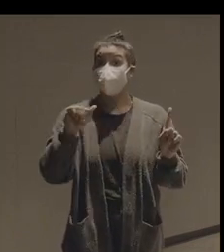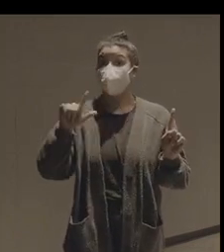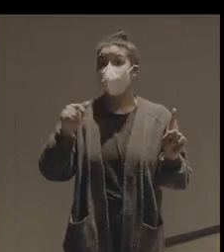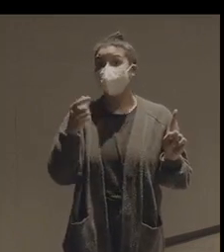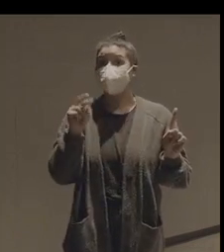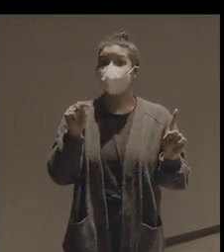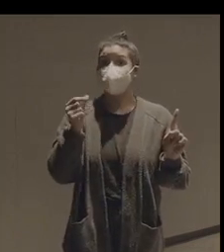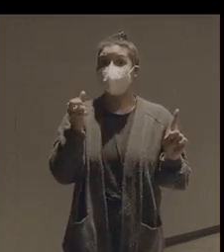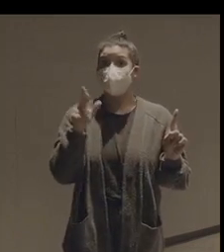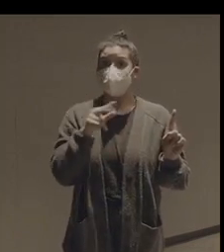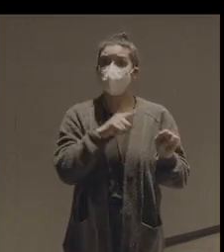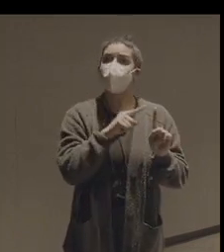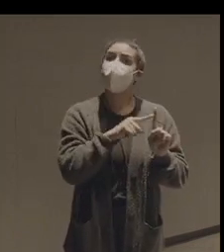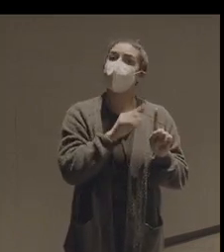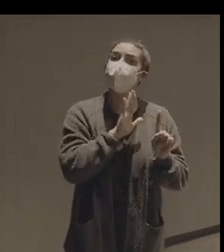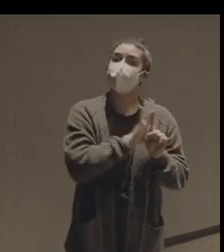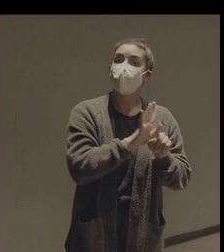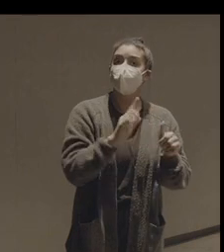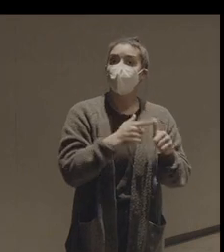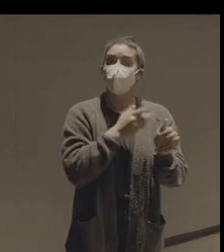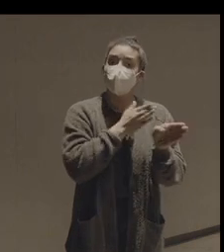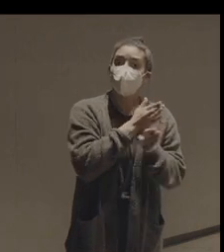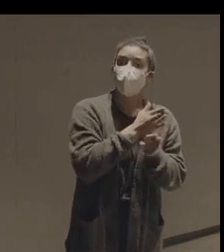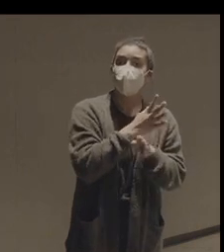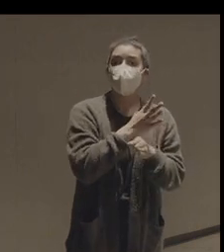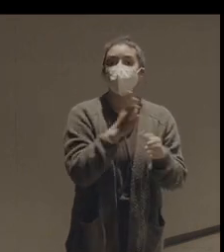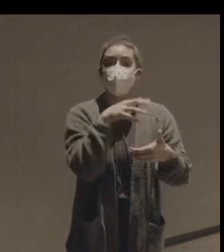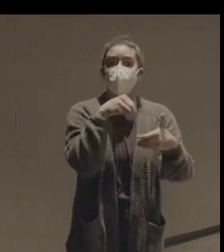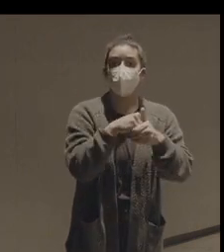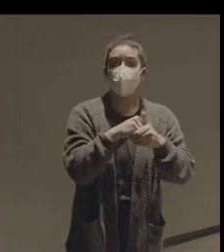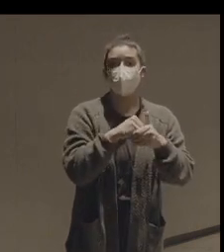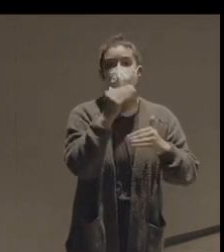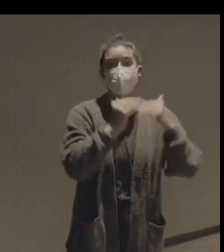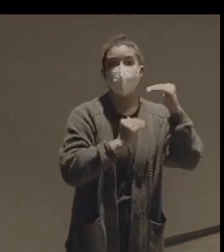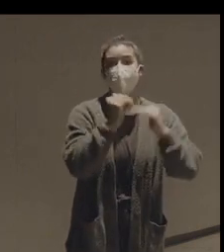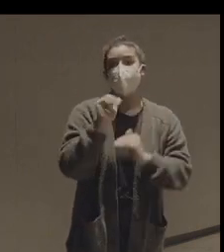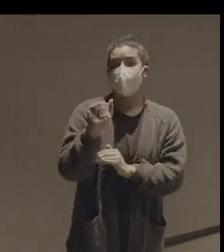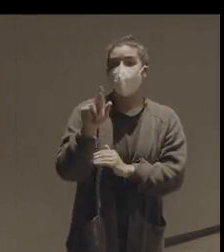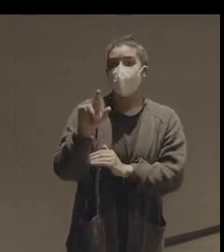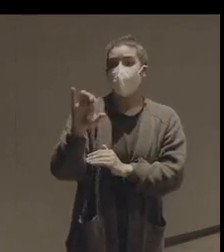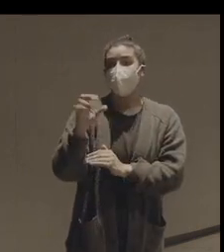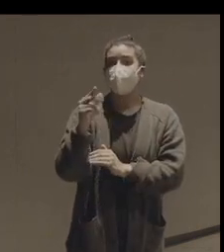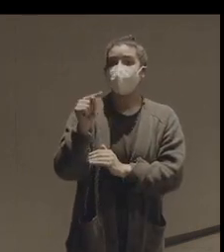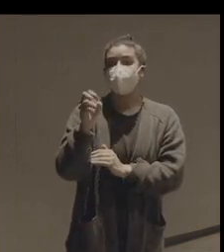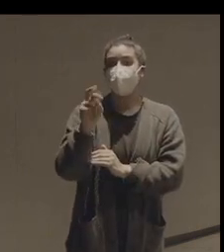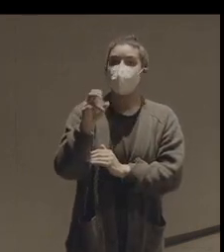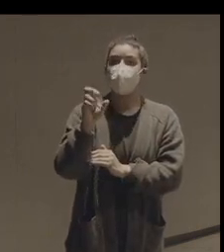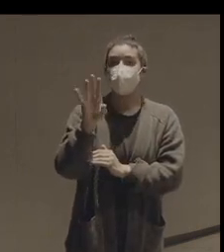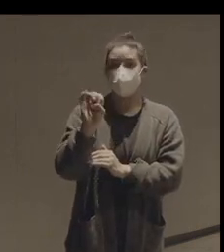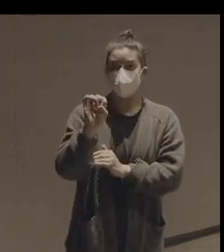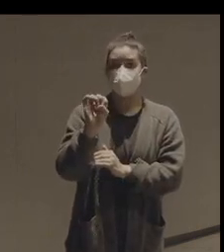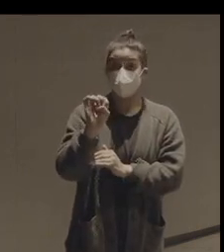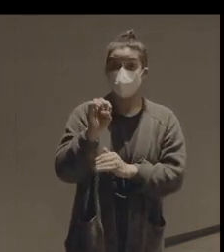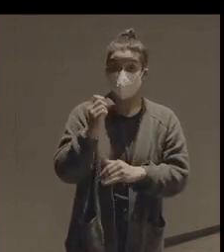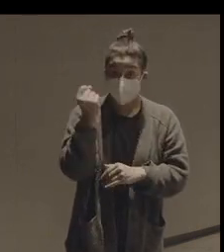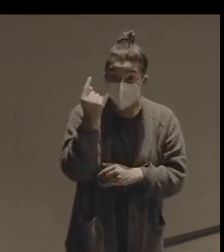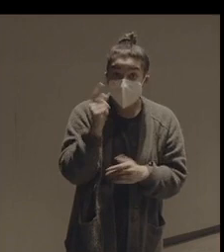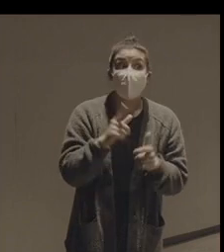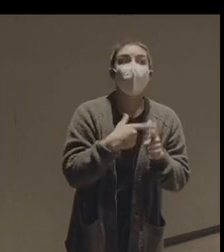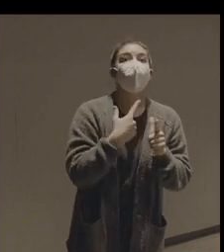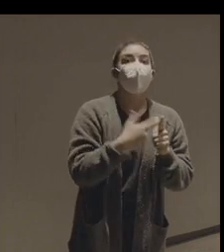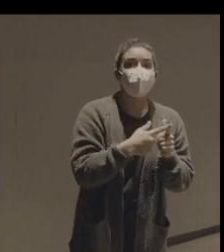developing a reputation in the 1960s for creating his sculpture and before getting an MFA at UCLA. He also, of